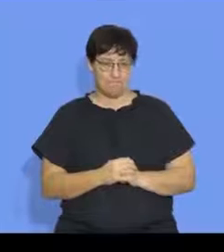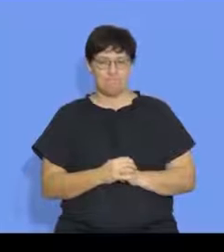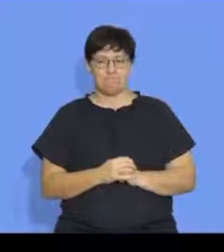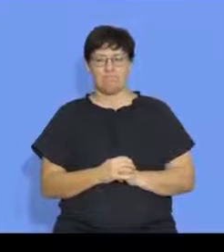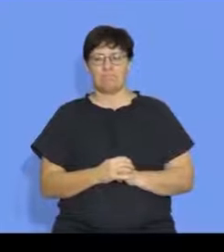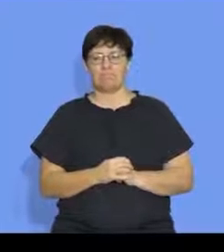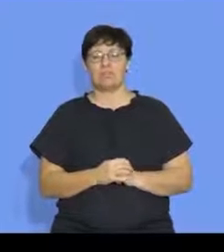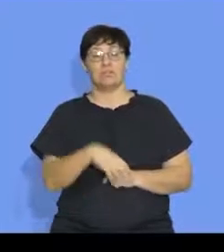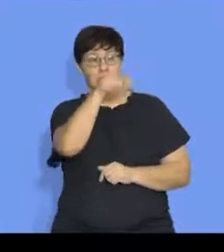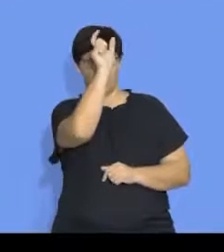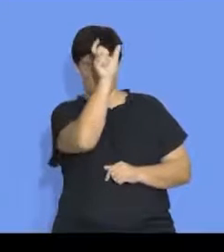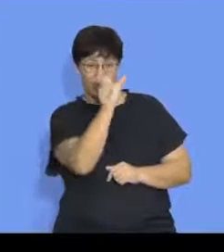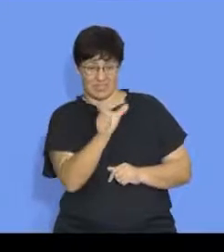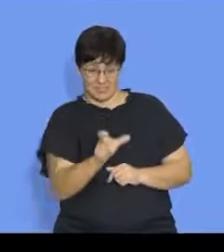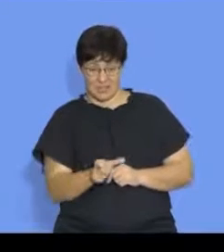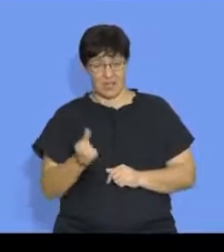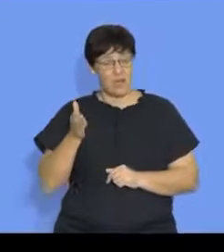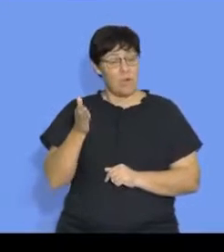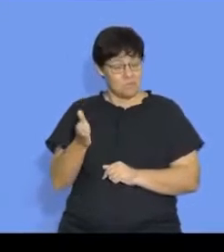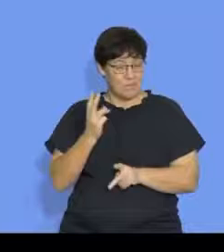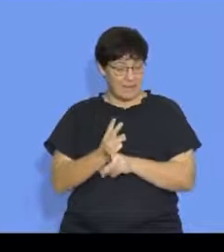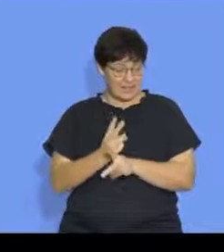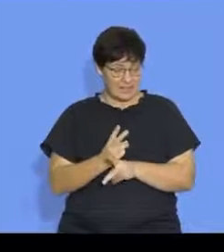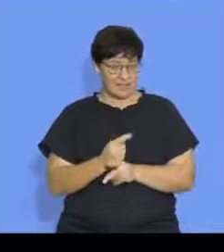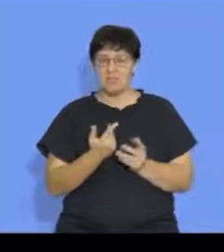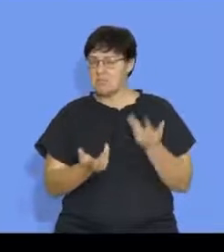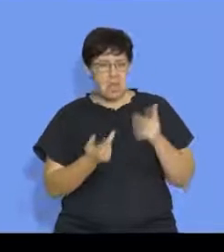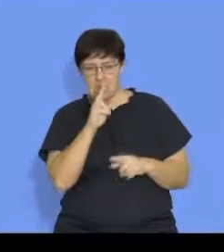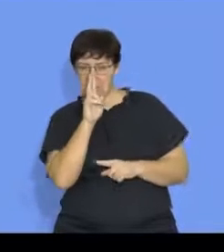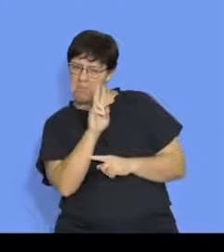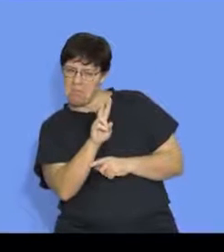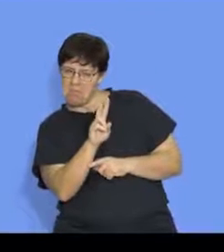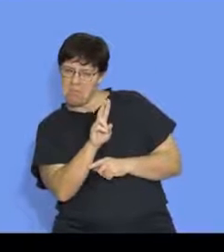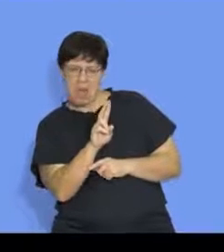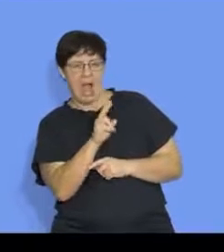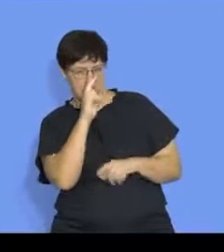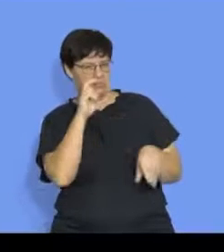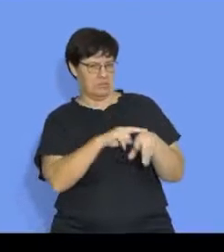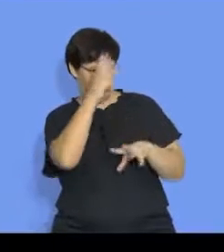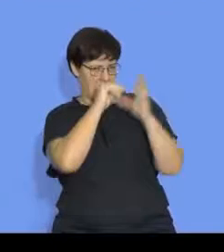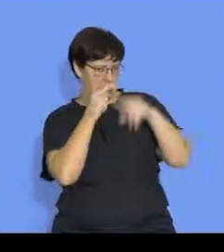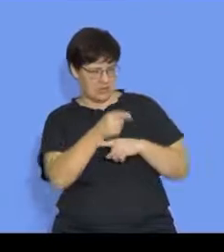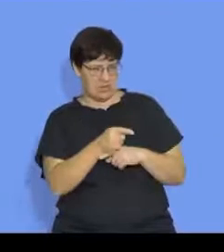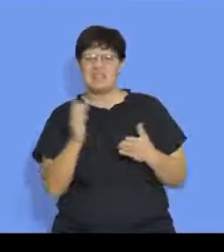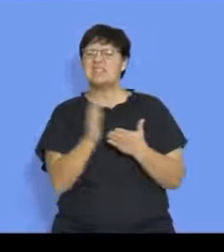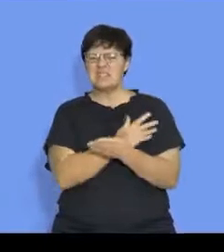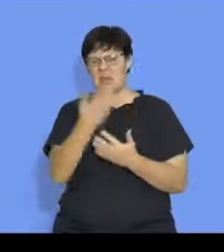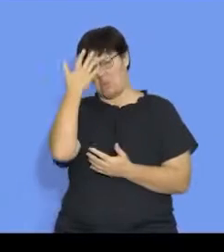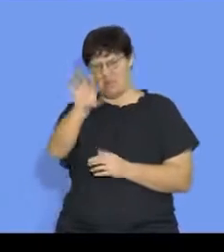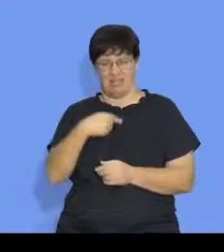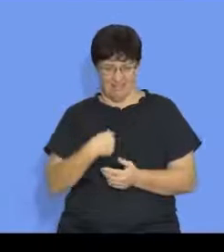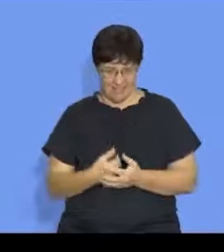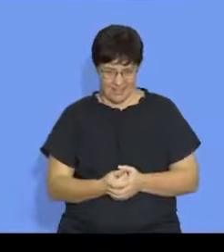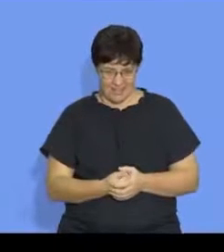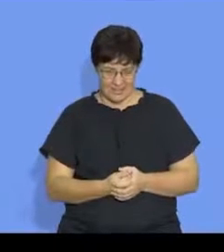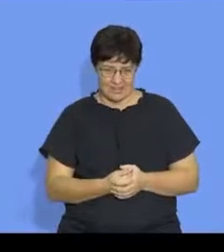are a few terms up on the board here again that you might need to be more familiar with. Some of them, might be, as I said,